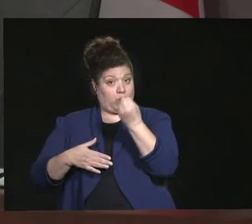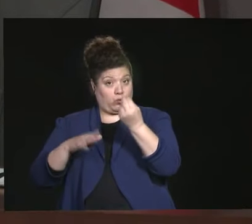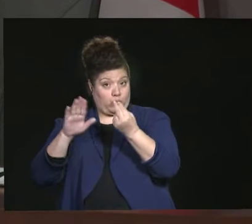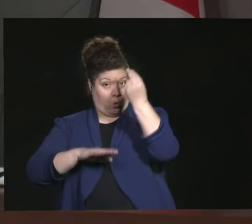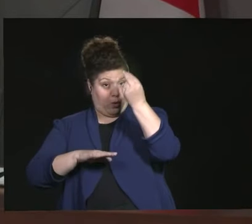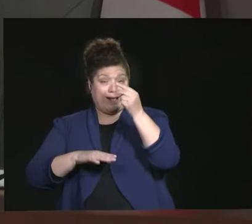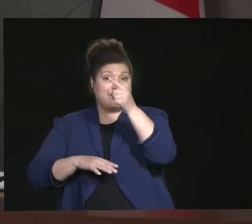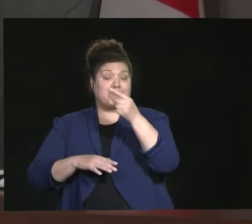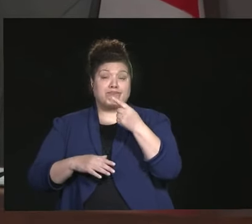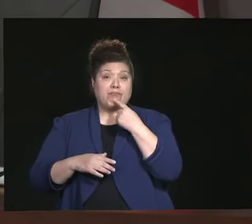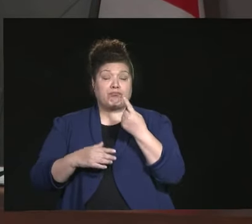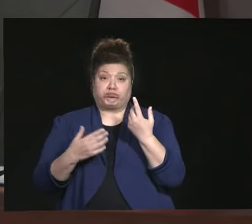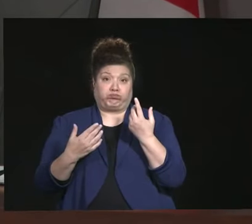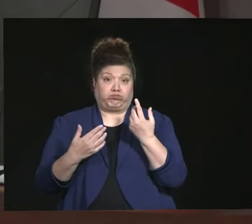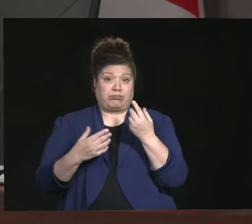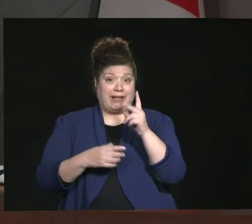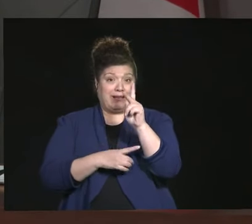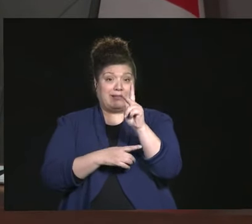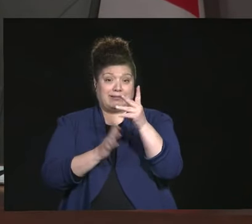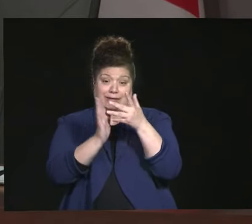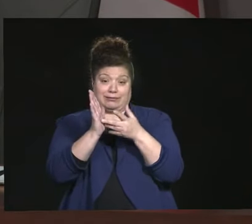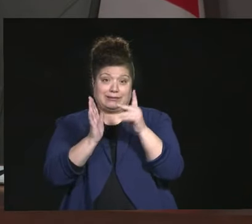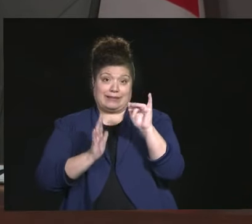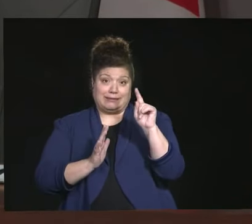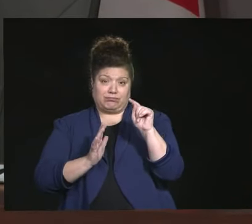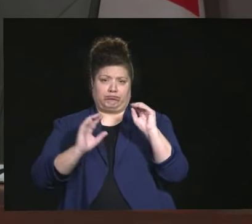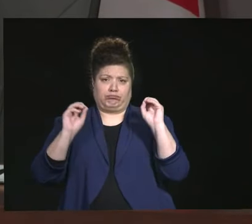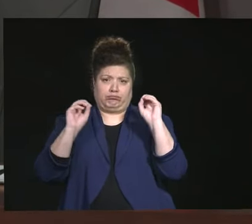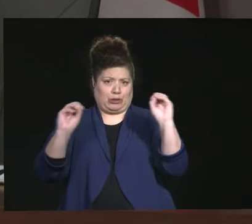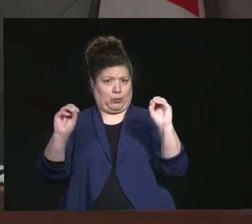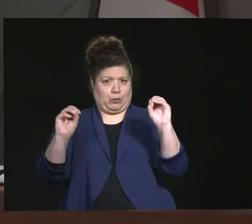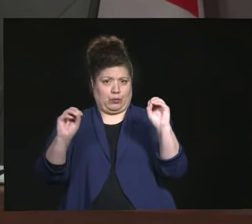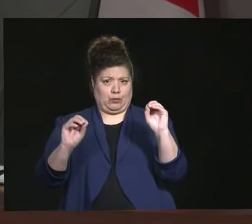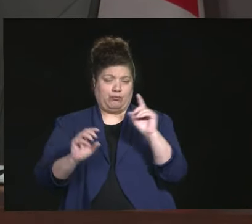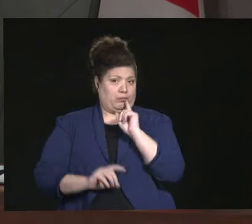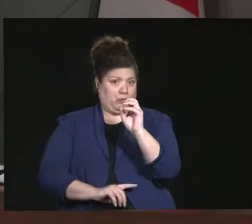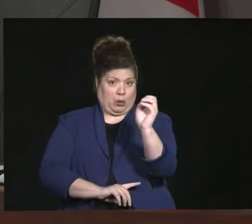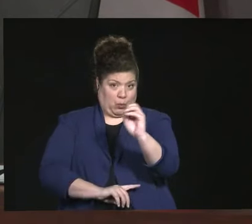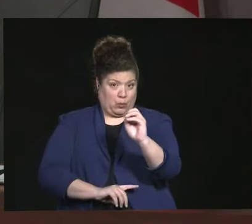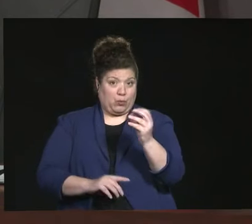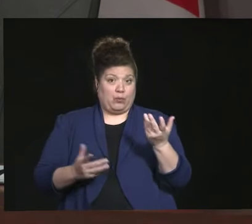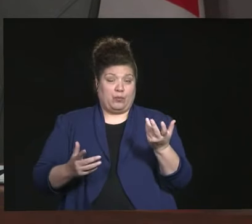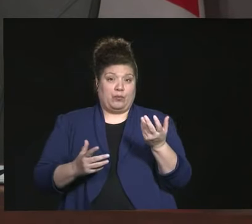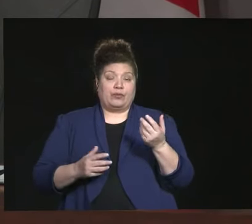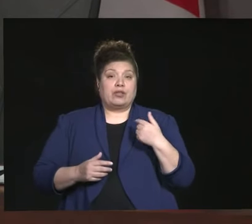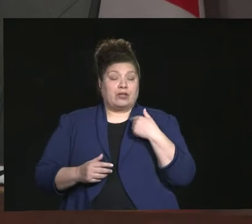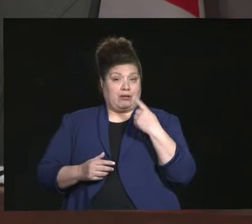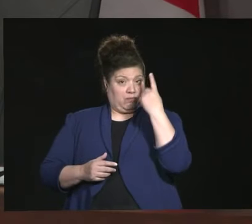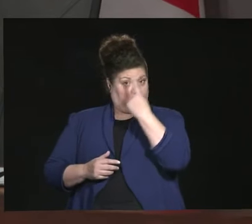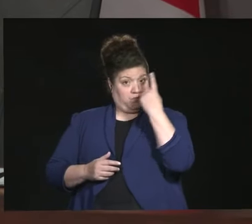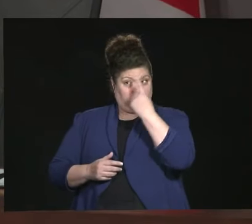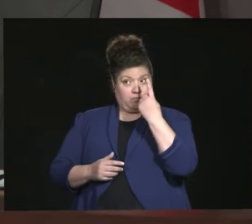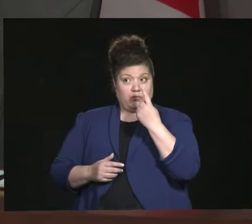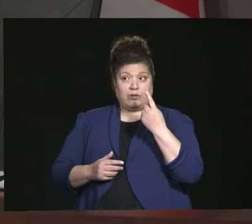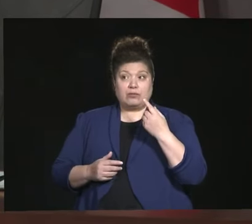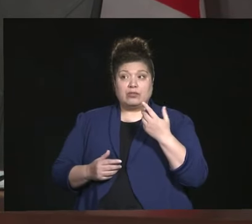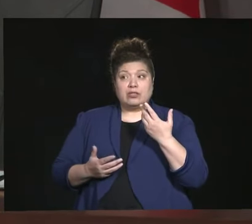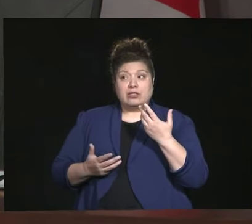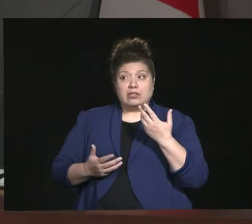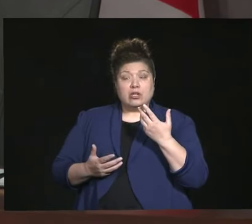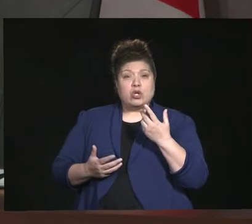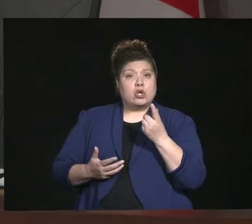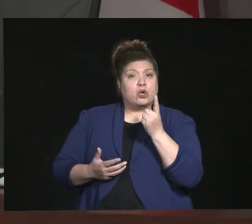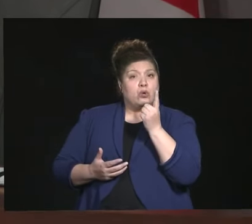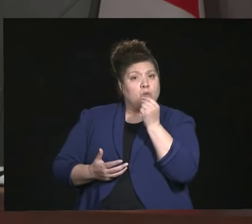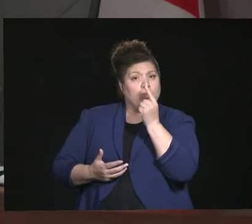communities, and I'm just wondering, you know, if we can't figure out who has COVID-19, if there are no test